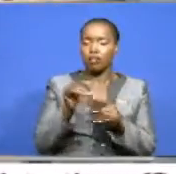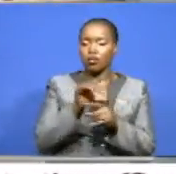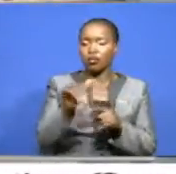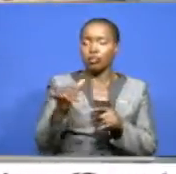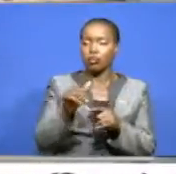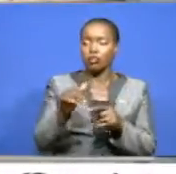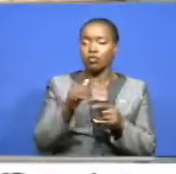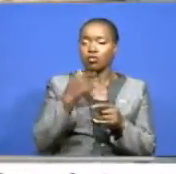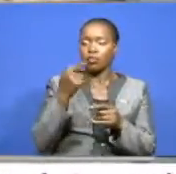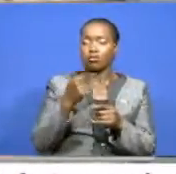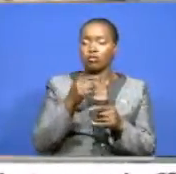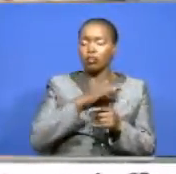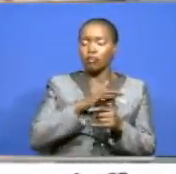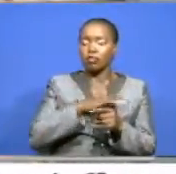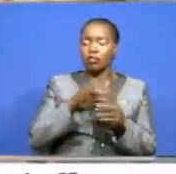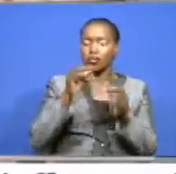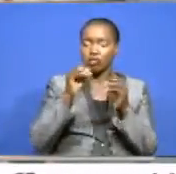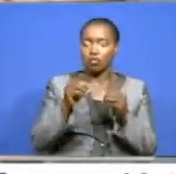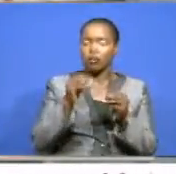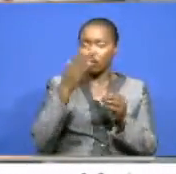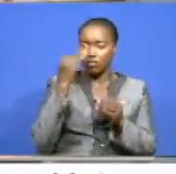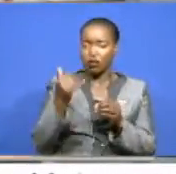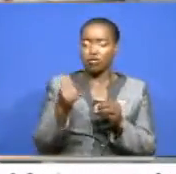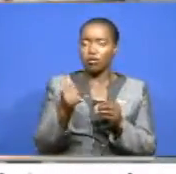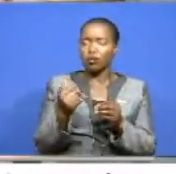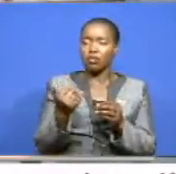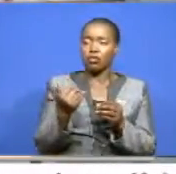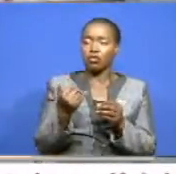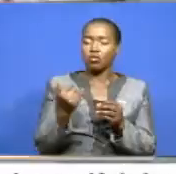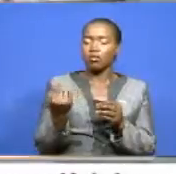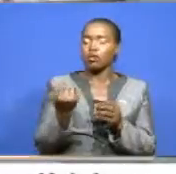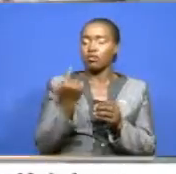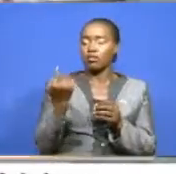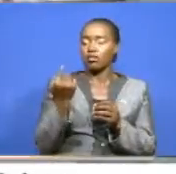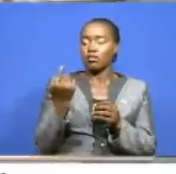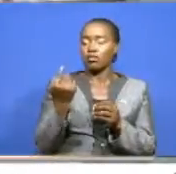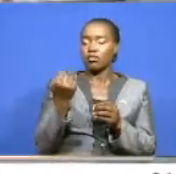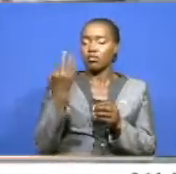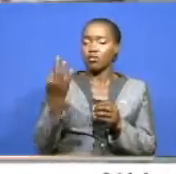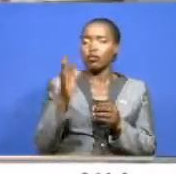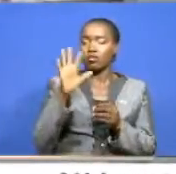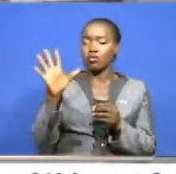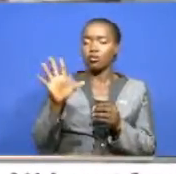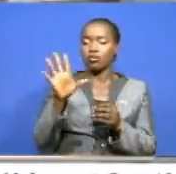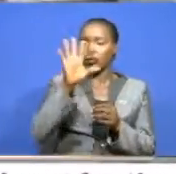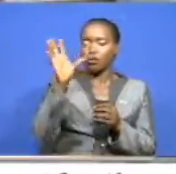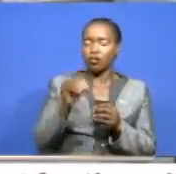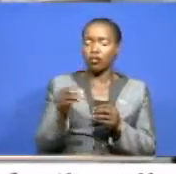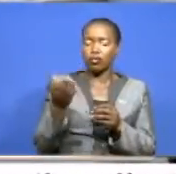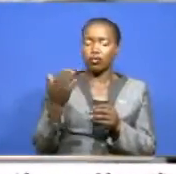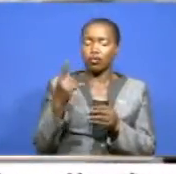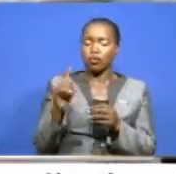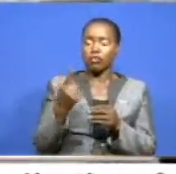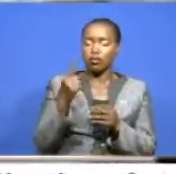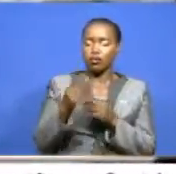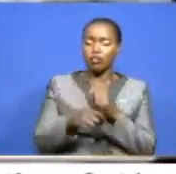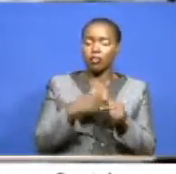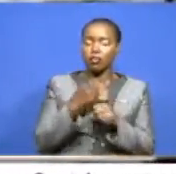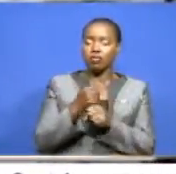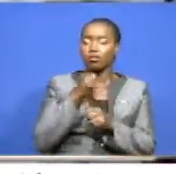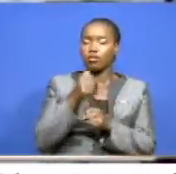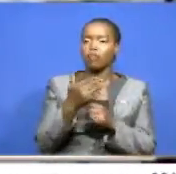counties are not gaining much because already you have been receiving 35% in the past years, rather than this calling